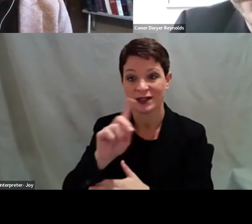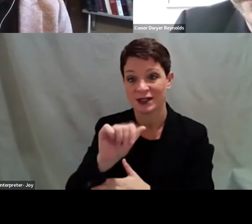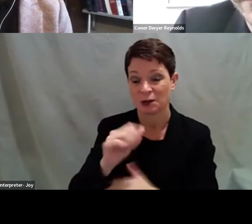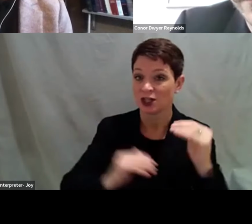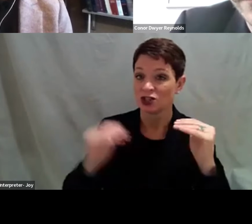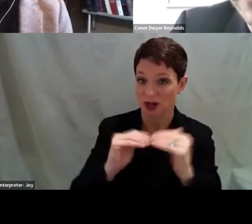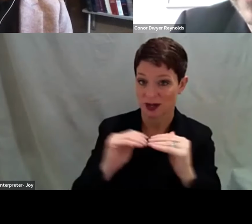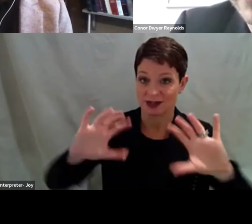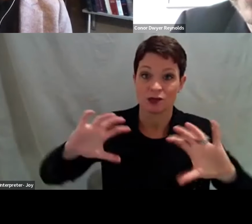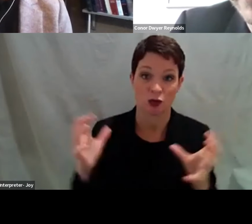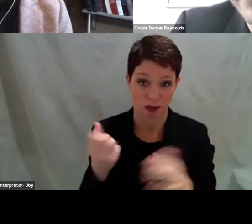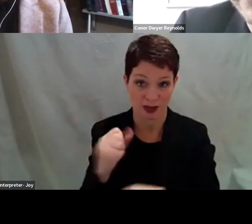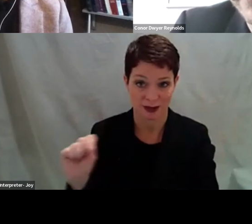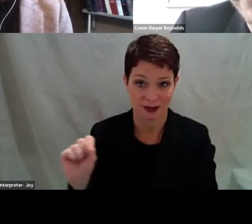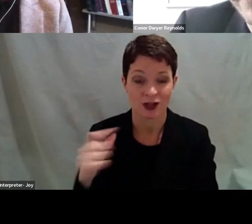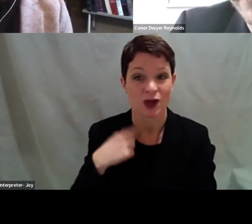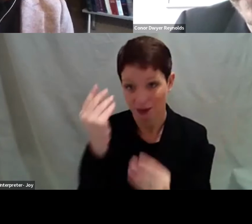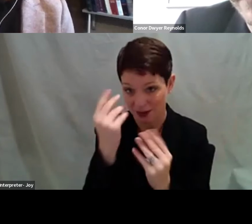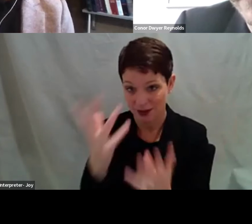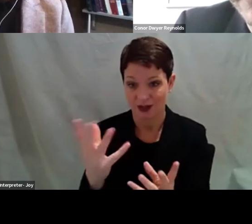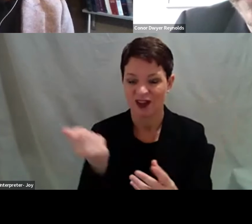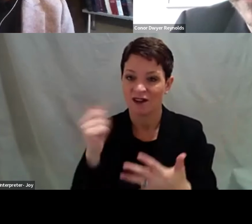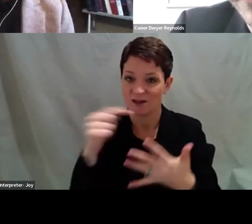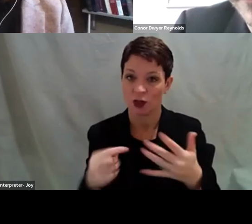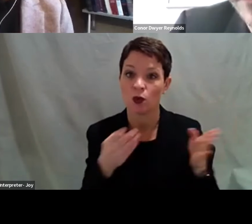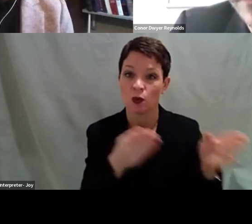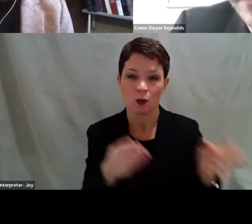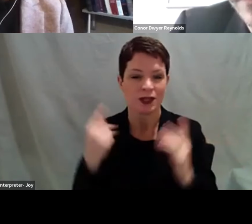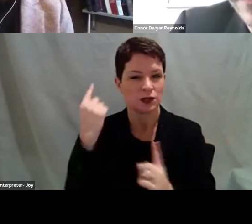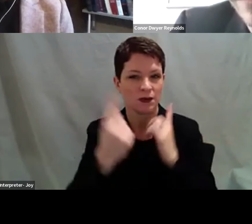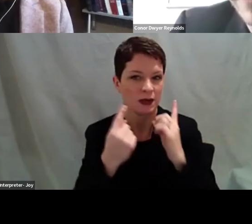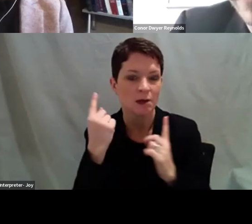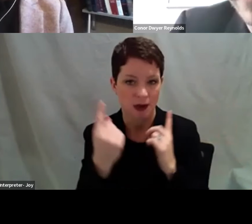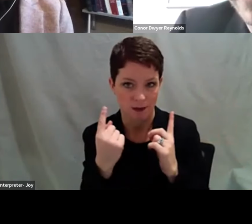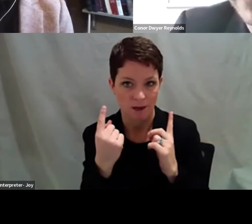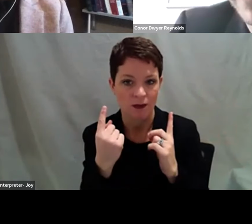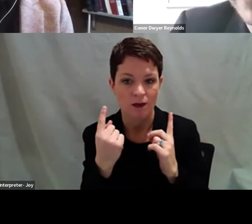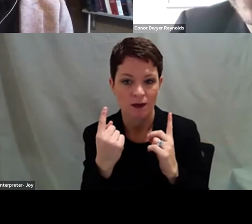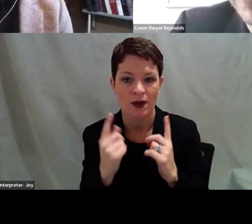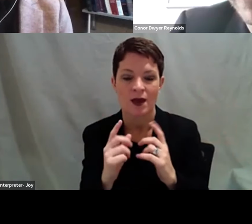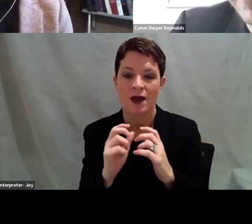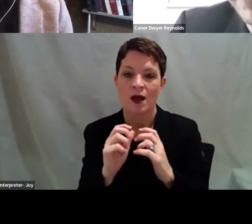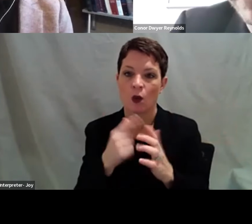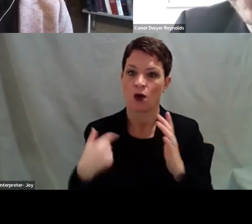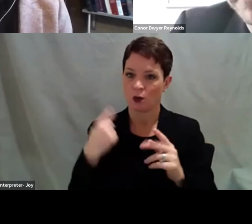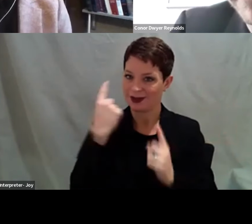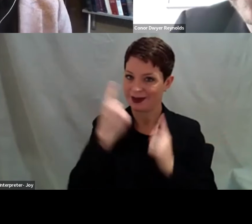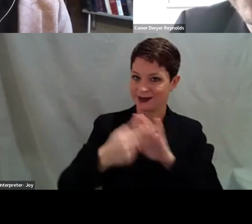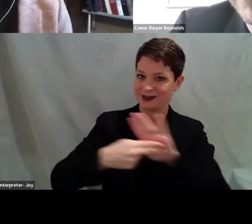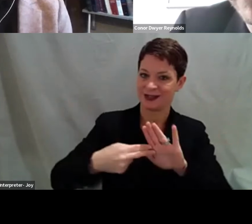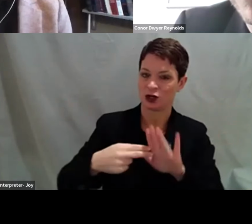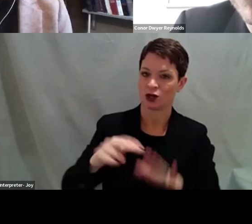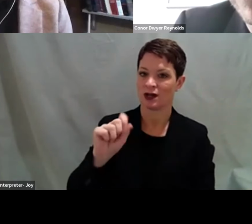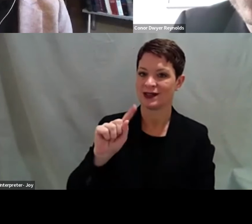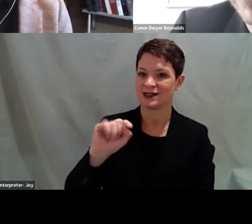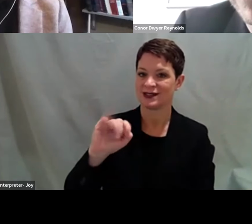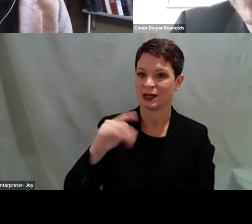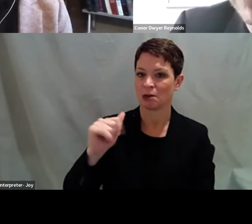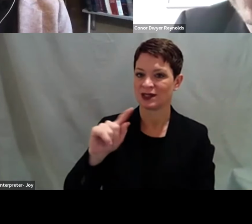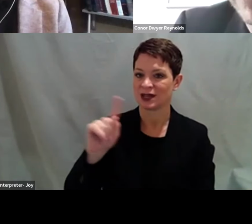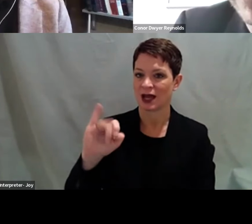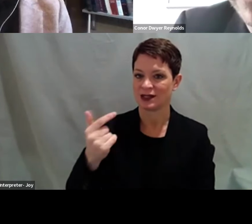justice movement. So I'm going to note a couple ways of thinking about what we can consider to be stigmatizing